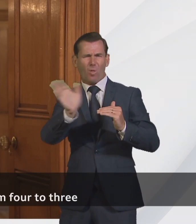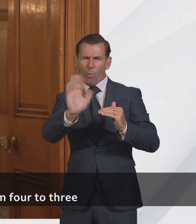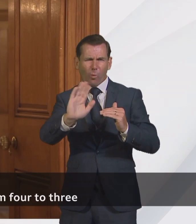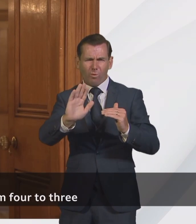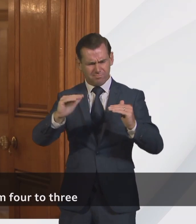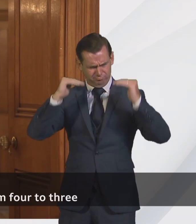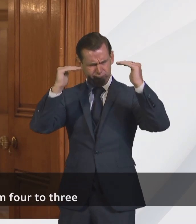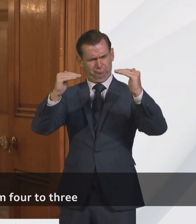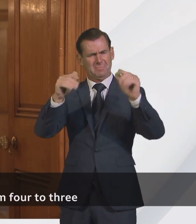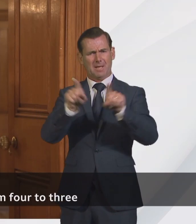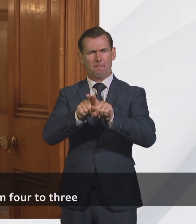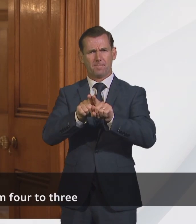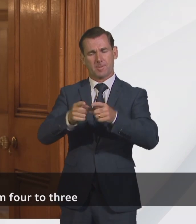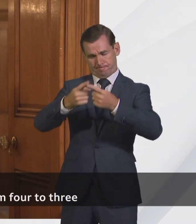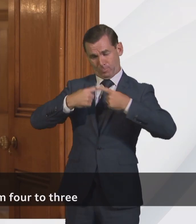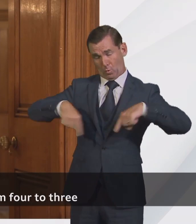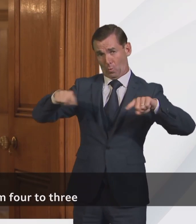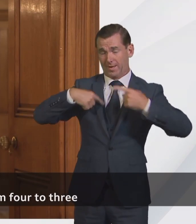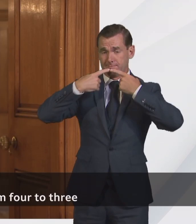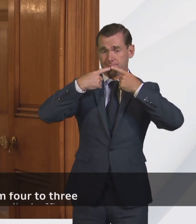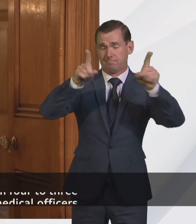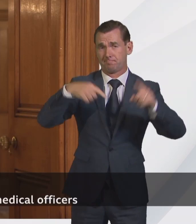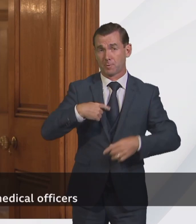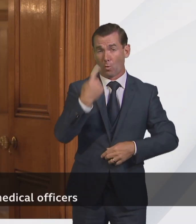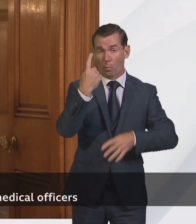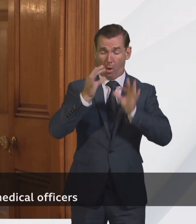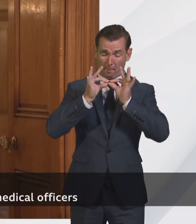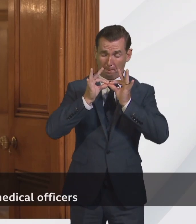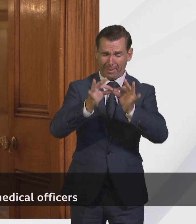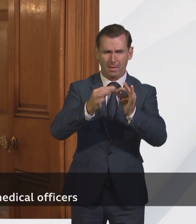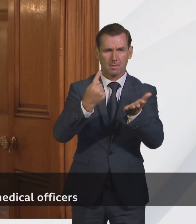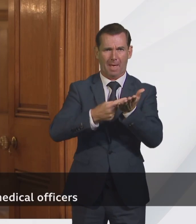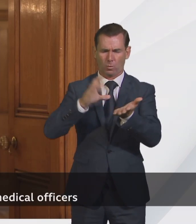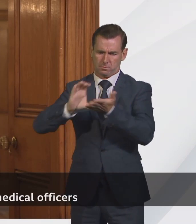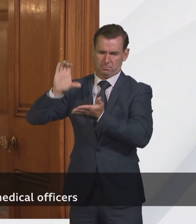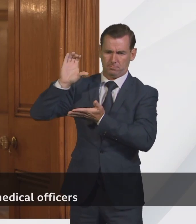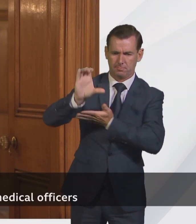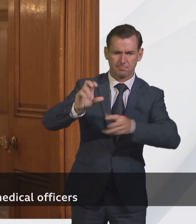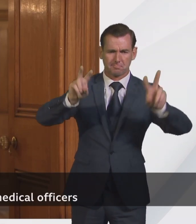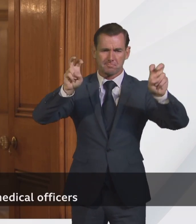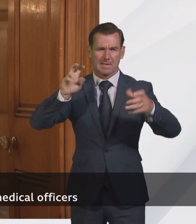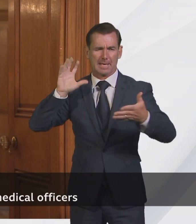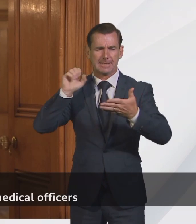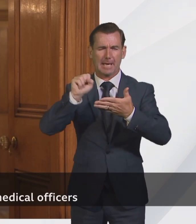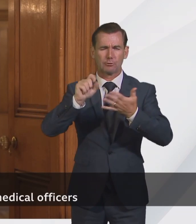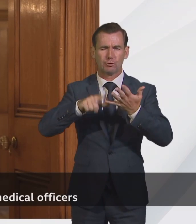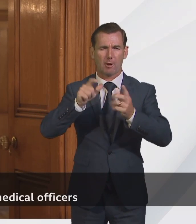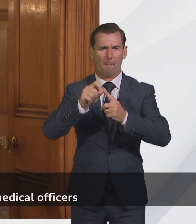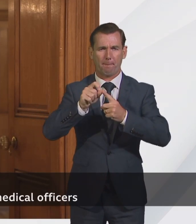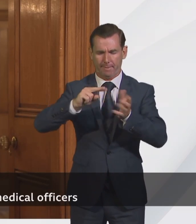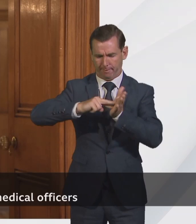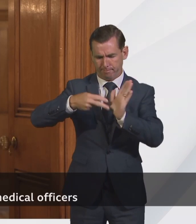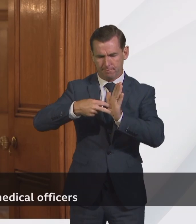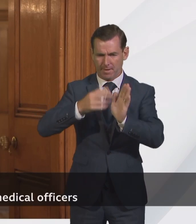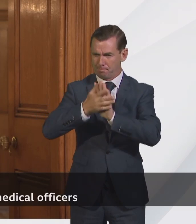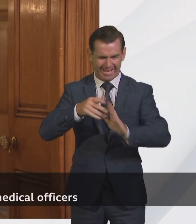That's why we're launching a £1 billion COVID catch-up plan that will lift outcomes for all pupils,